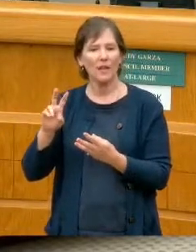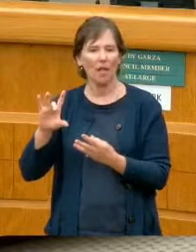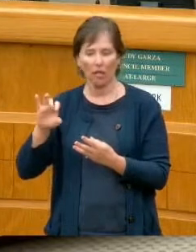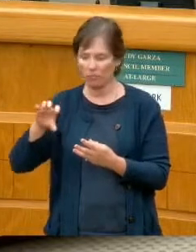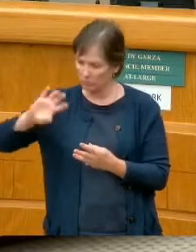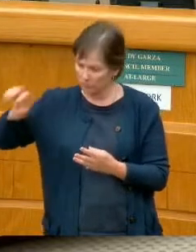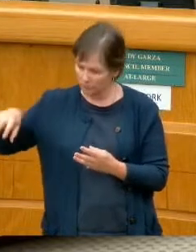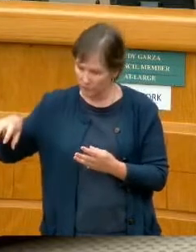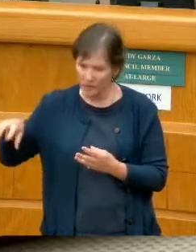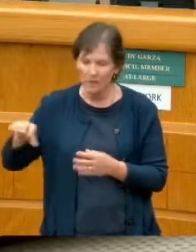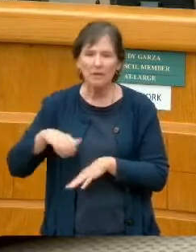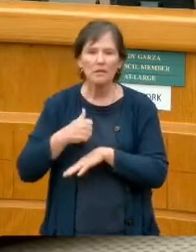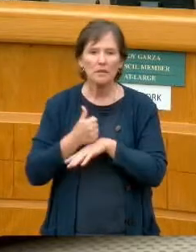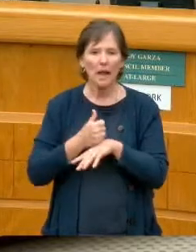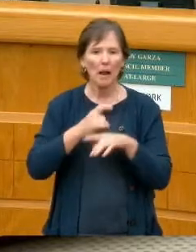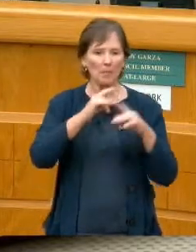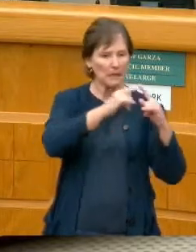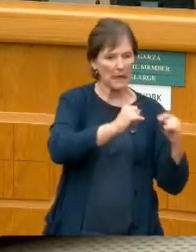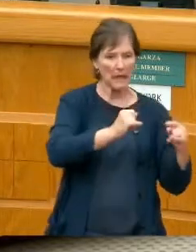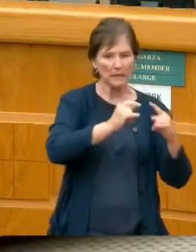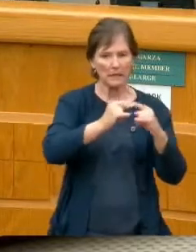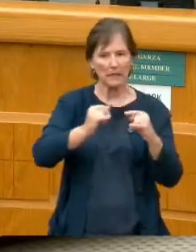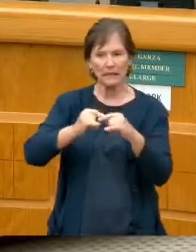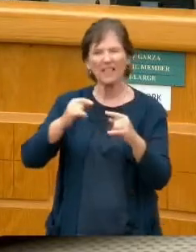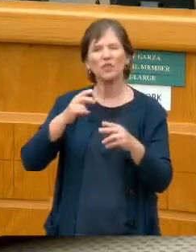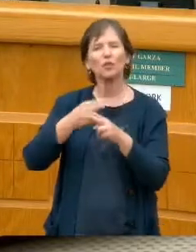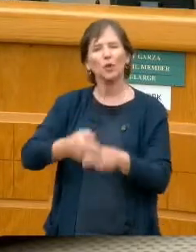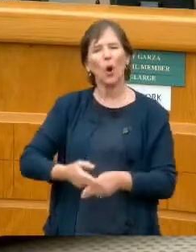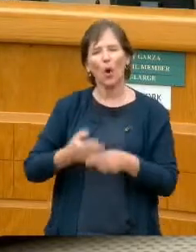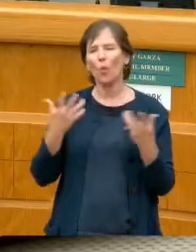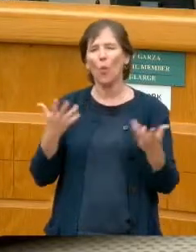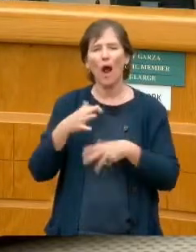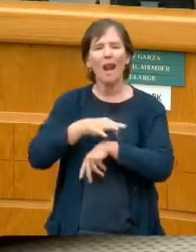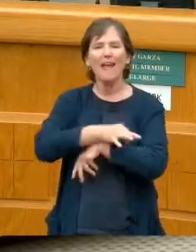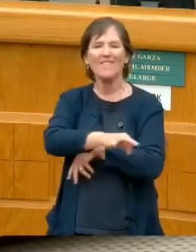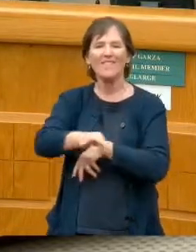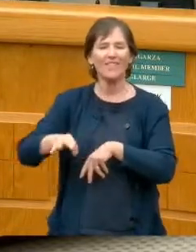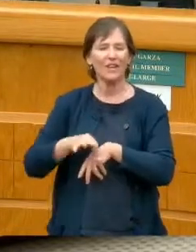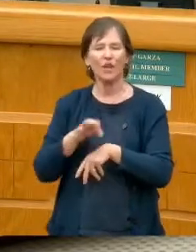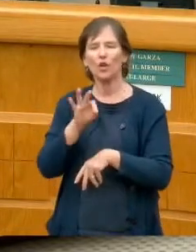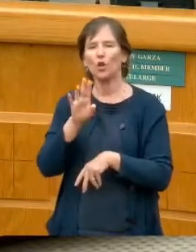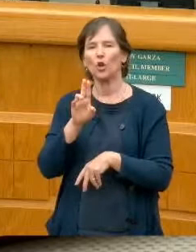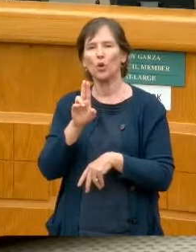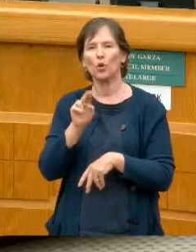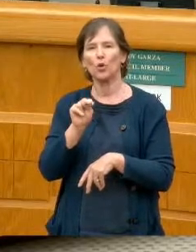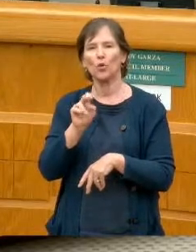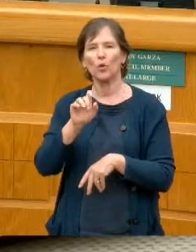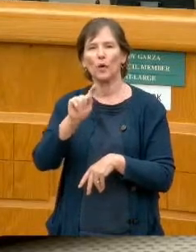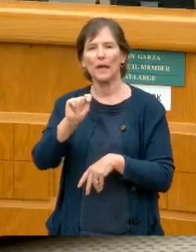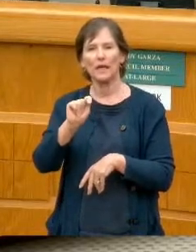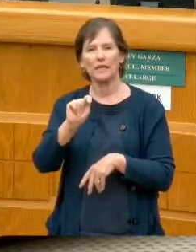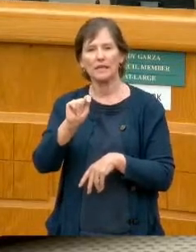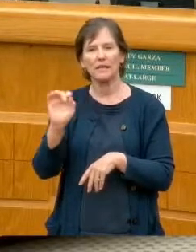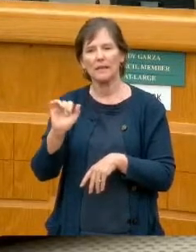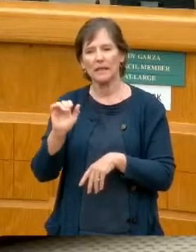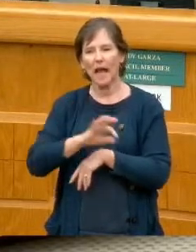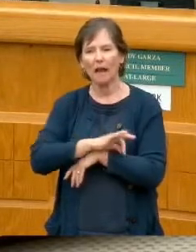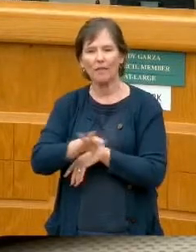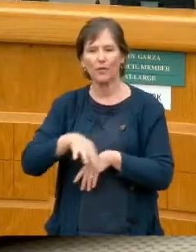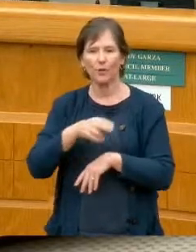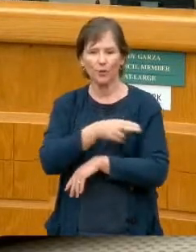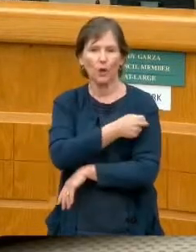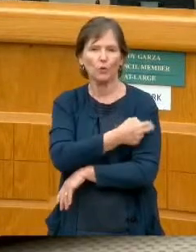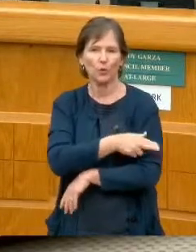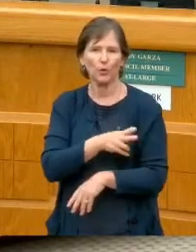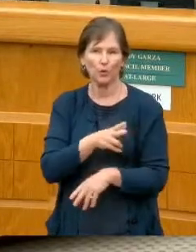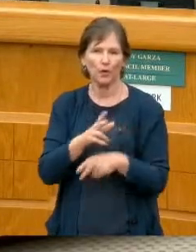regional healthcare center had one of these field units. And while we don't anticipate needing this field unit in the near future, we